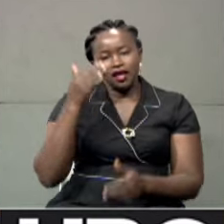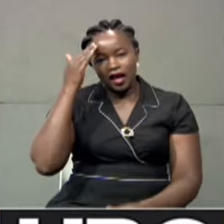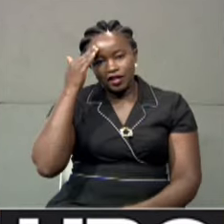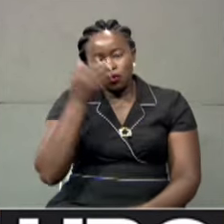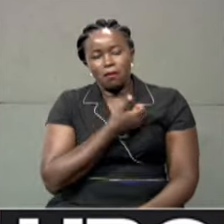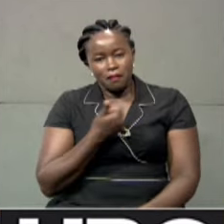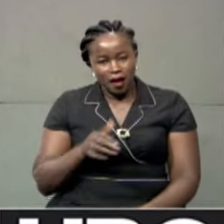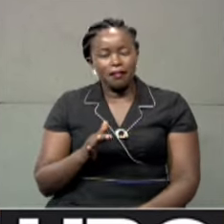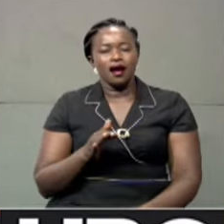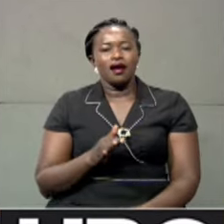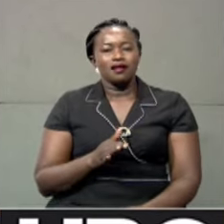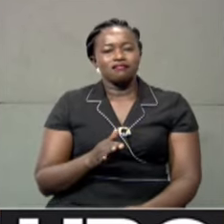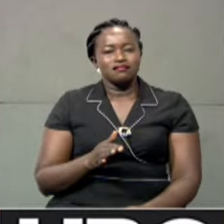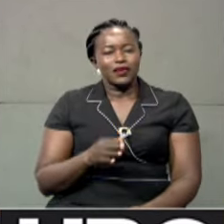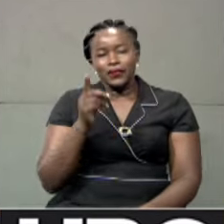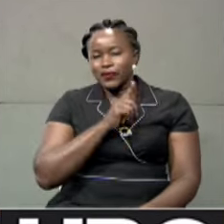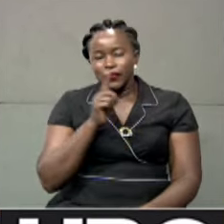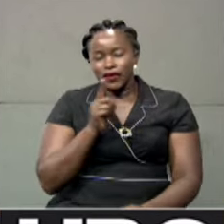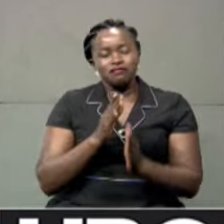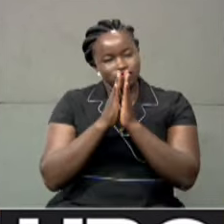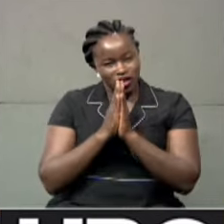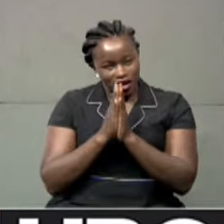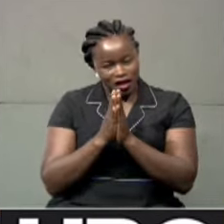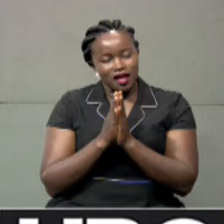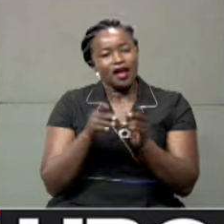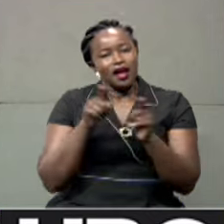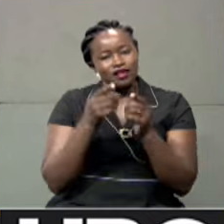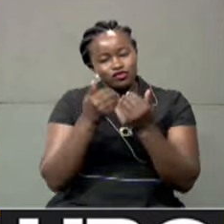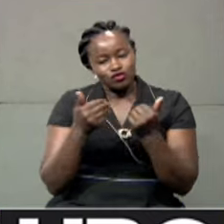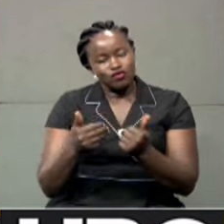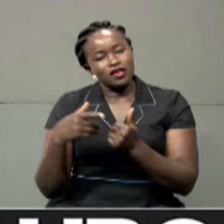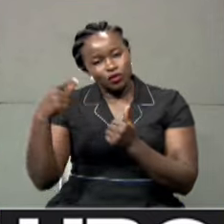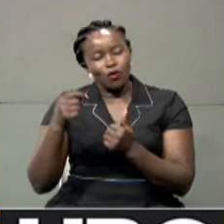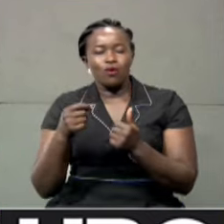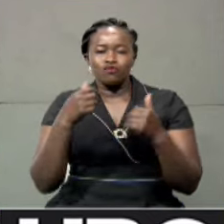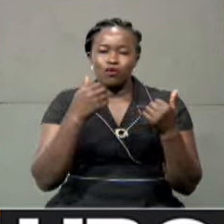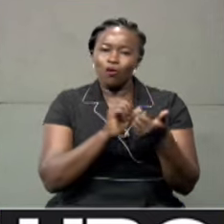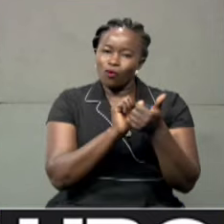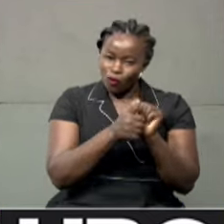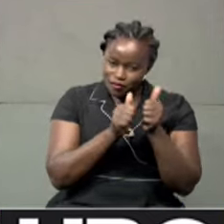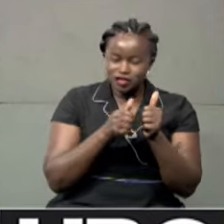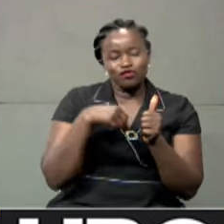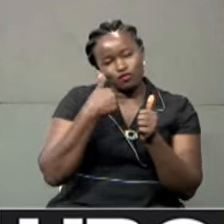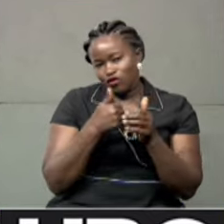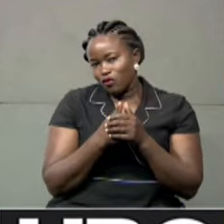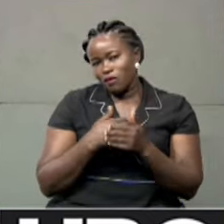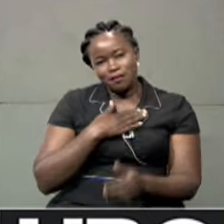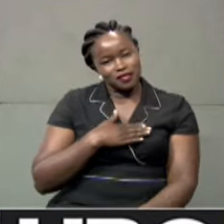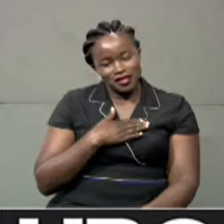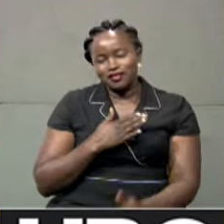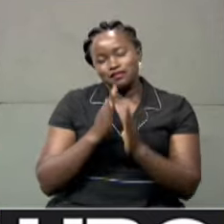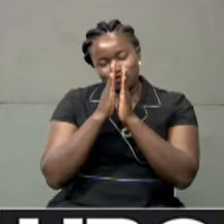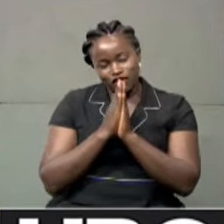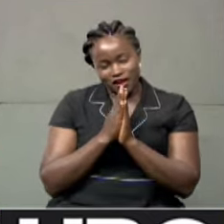a prayerful person. Mama, as our children go to play tomorrow, kindly pray for